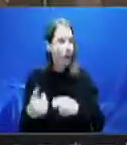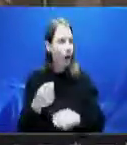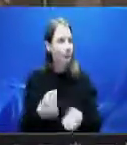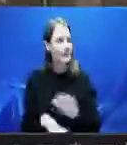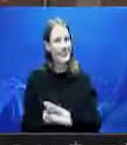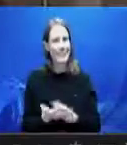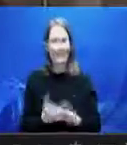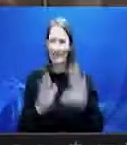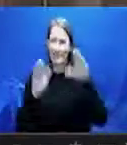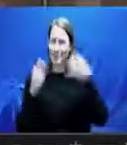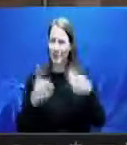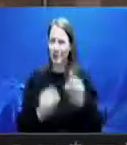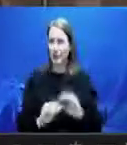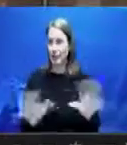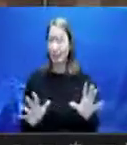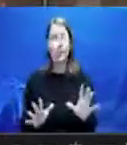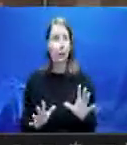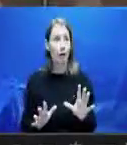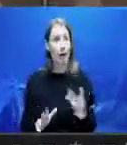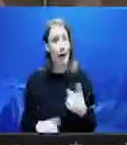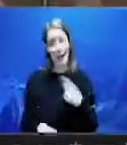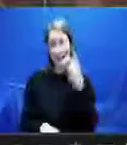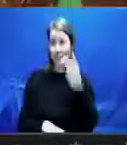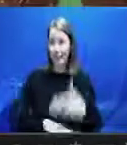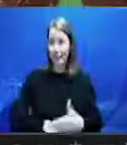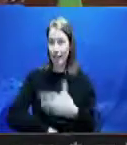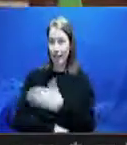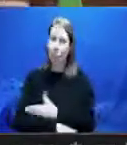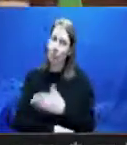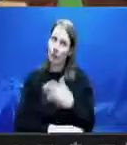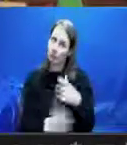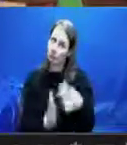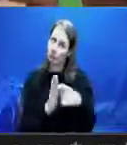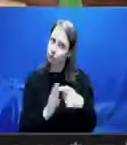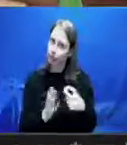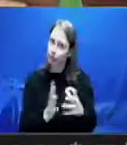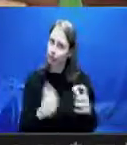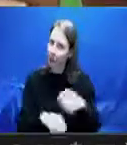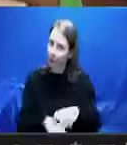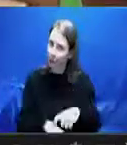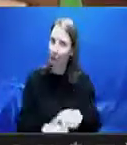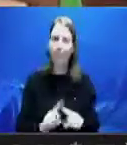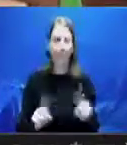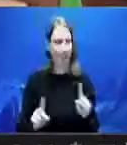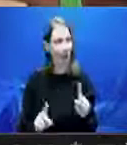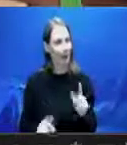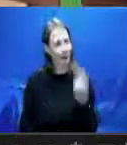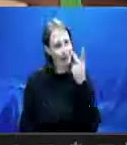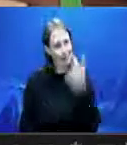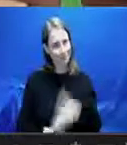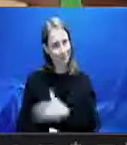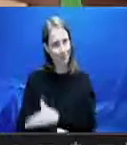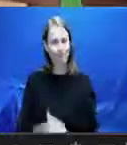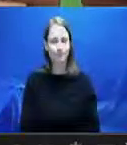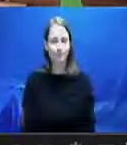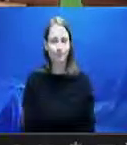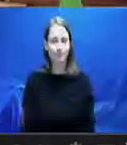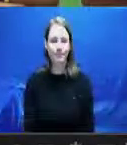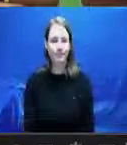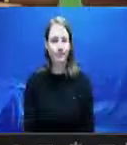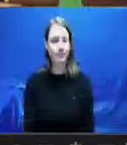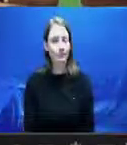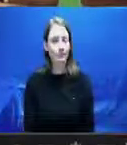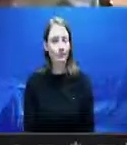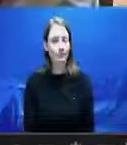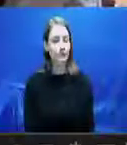that improvement. It takes a while to get there, but... Upstairs, English teacher Jill Lee's students are also working on a writing assignment,